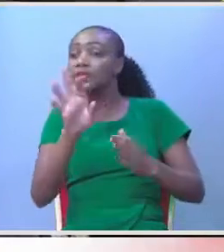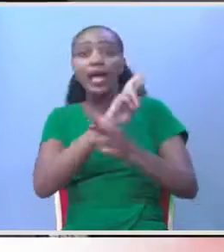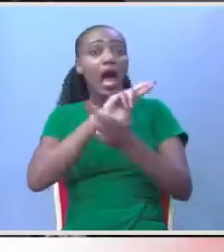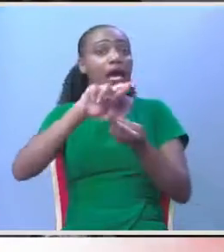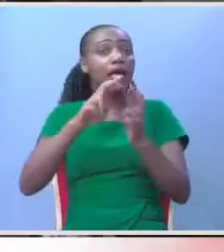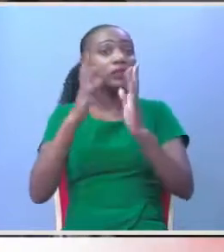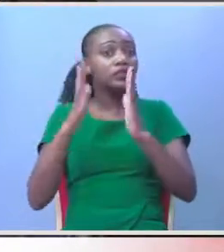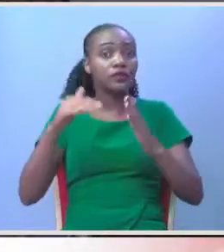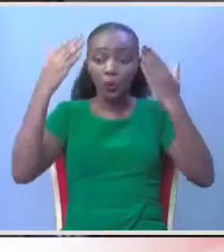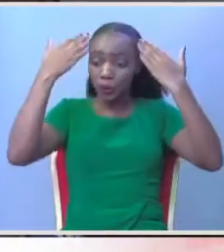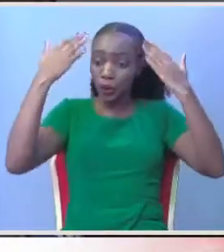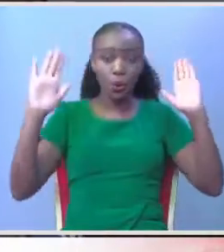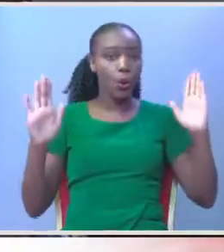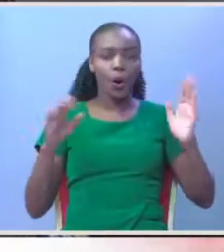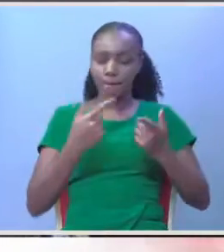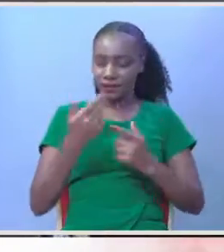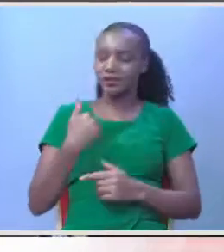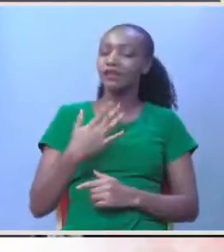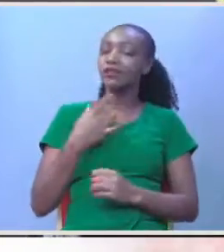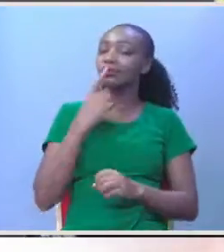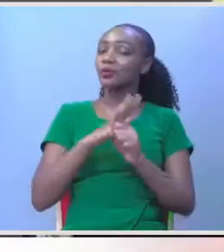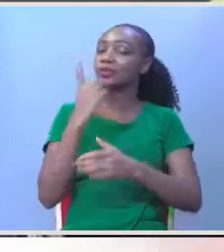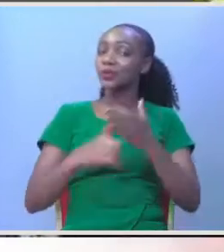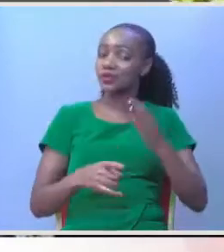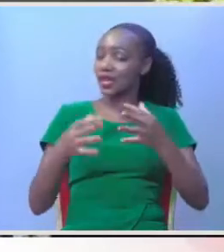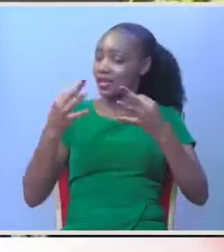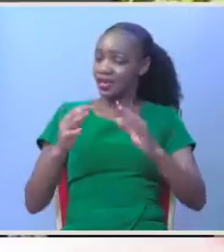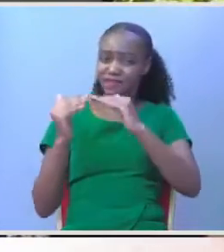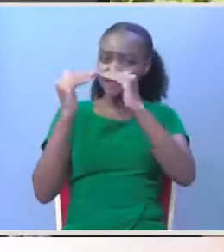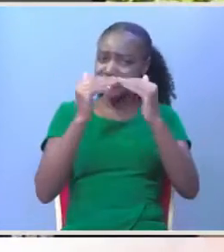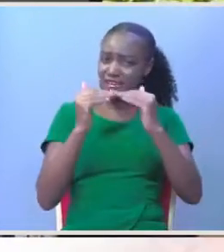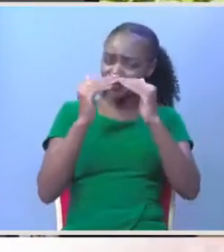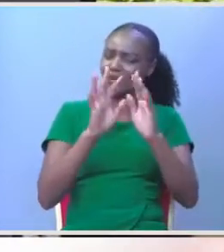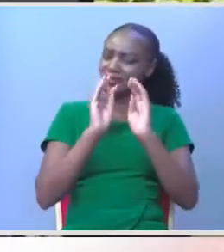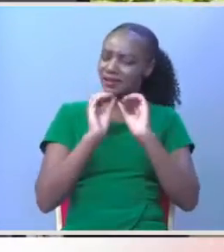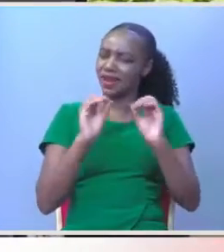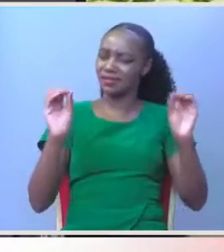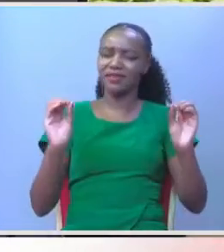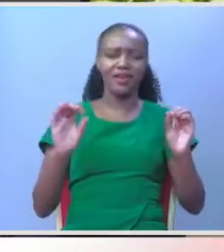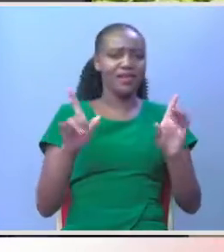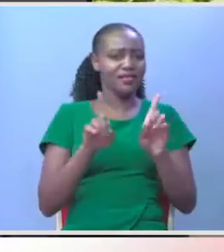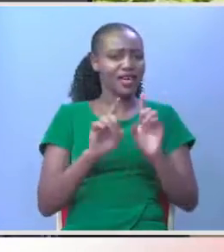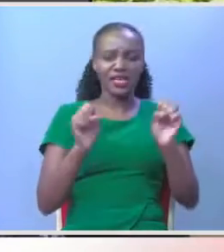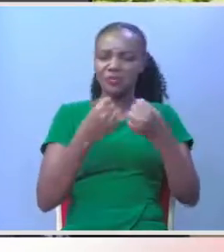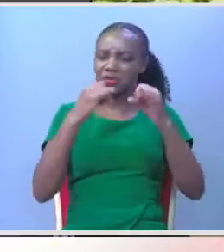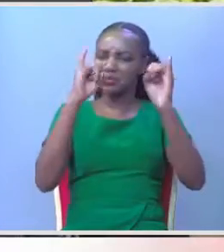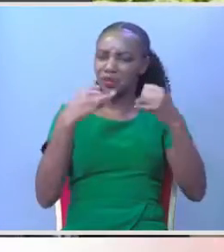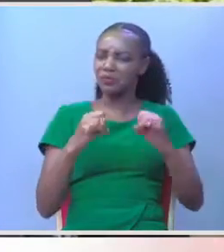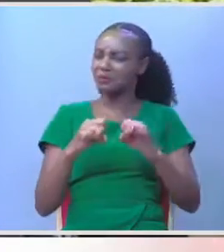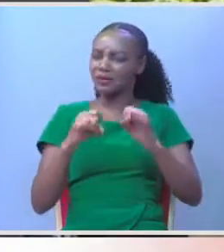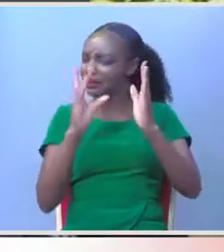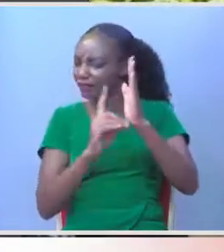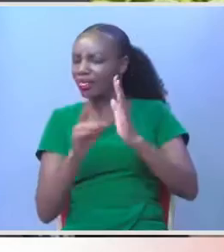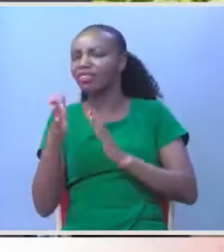We don't know anything. I can tell you, if you are not democratic at the presidential, you will not be democratic right up to MCA.